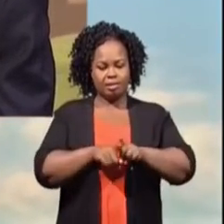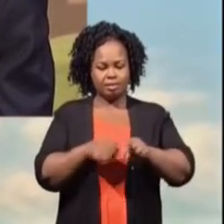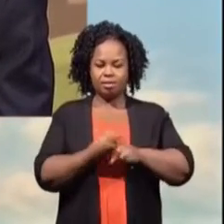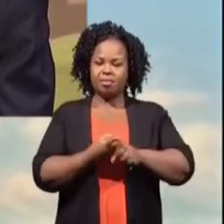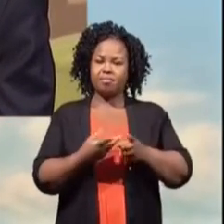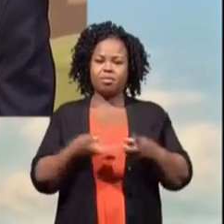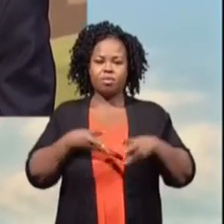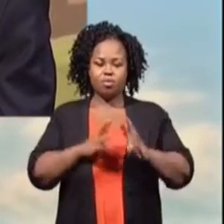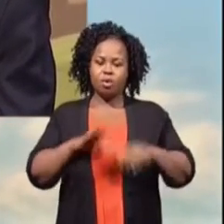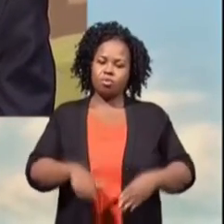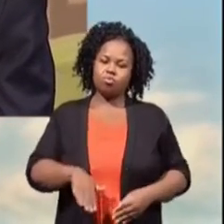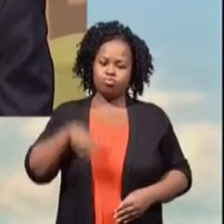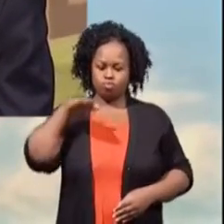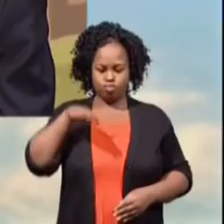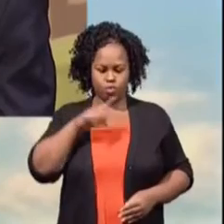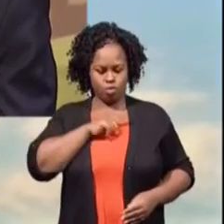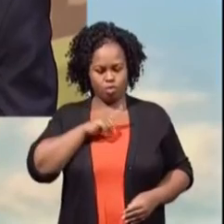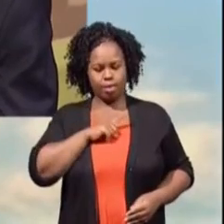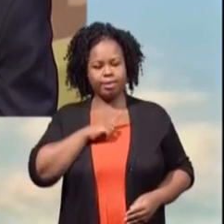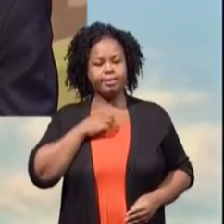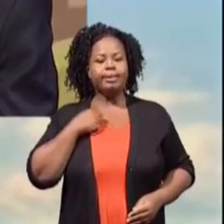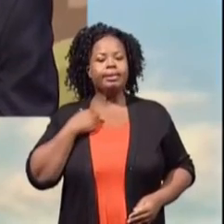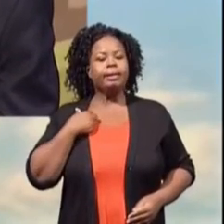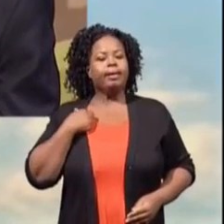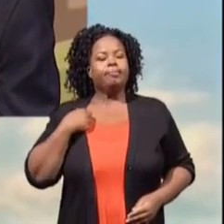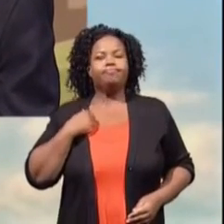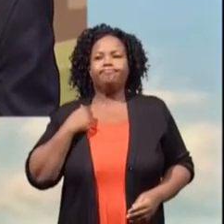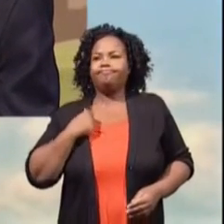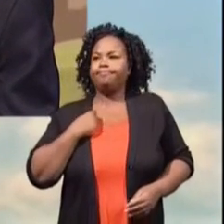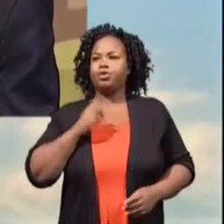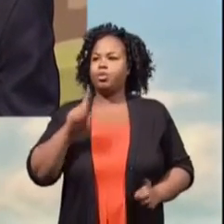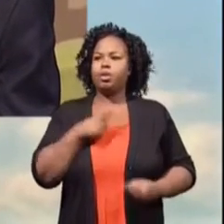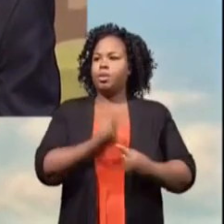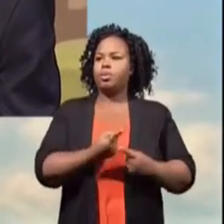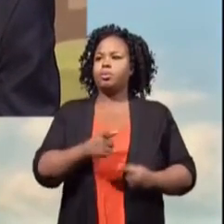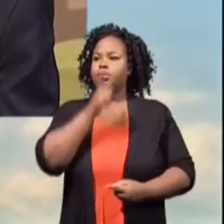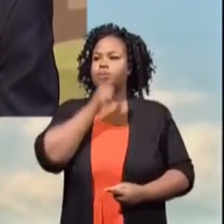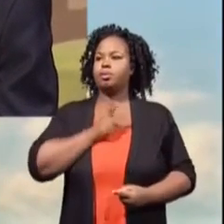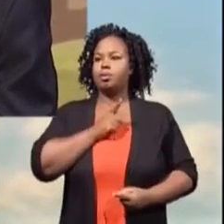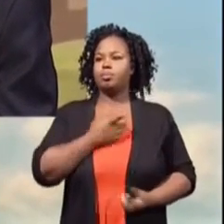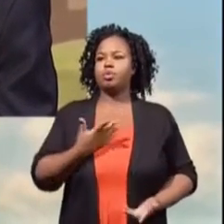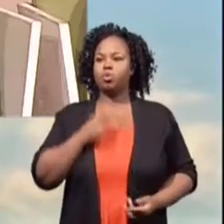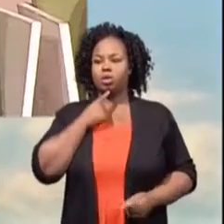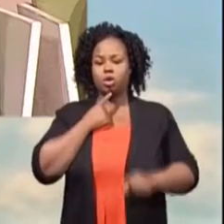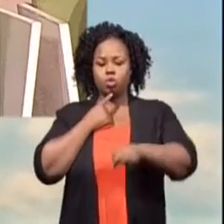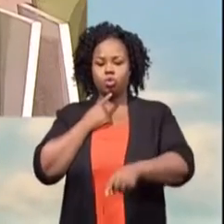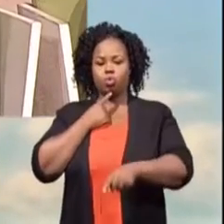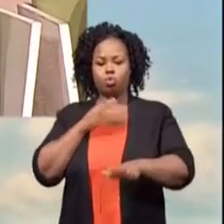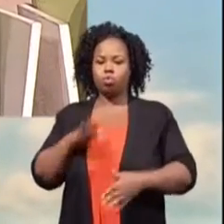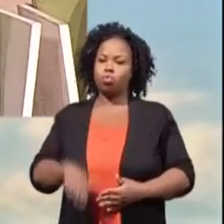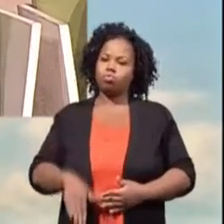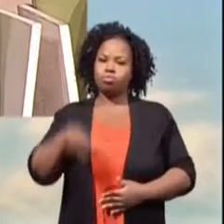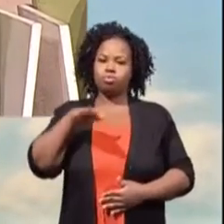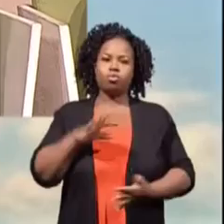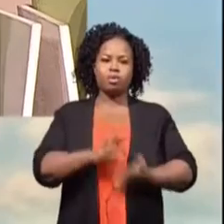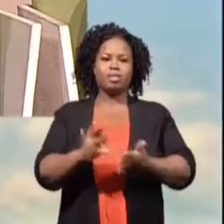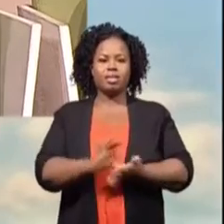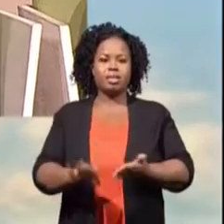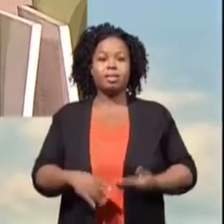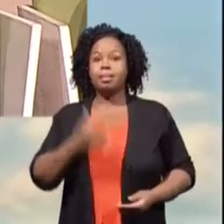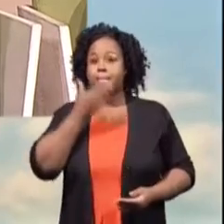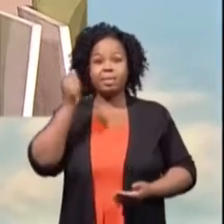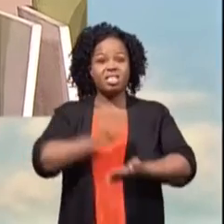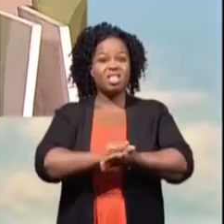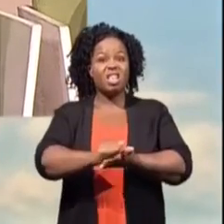mogho re o di swang ka teng because look we ha hona mothakare ngonna hore wena o hlaile o kolomaka look the best cleaners